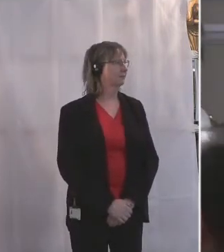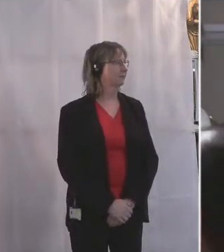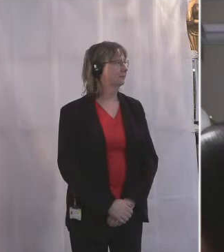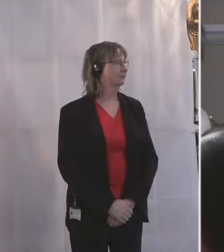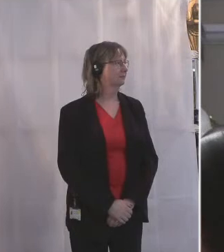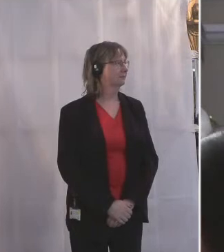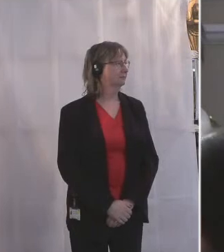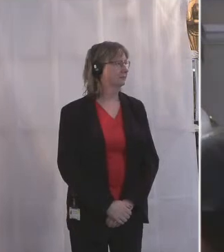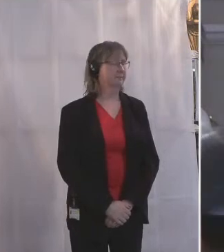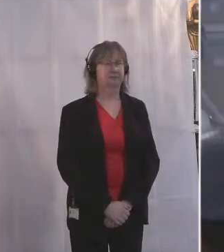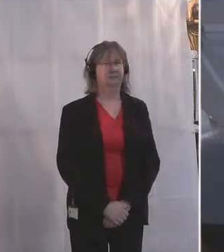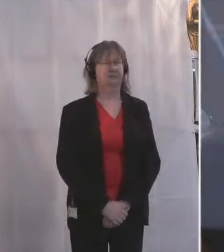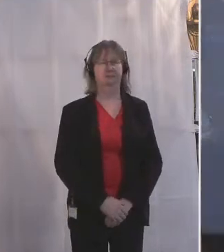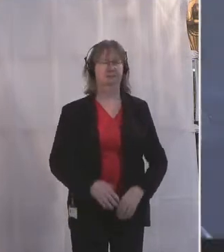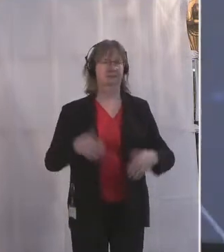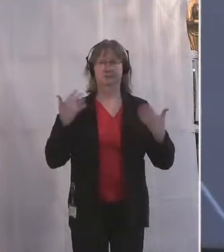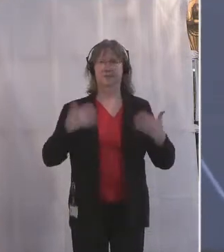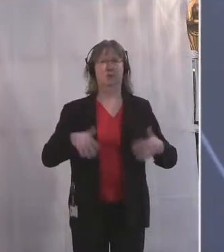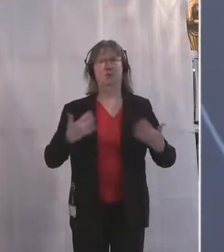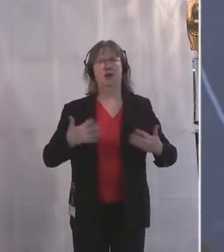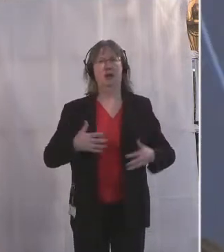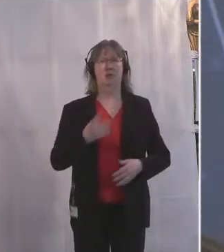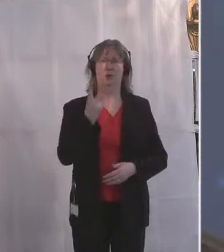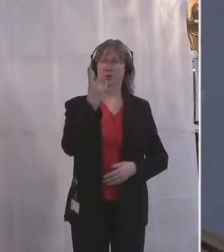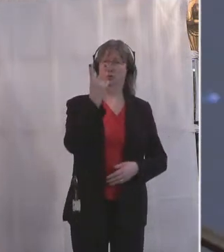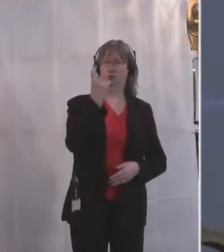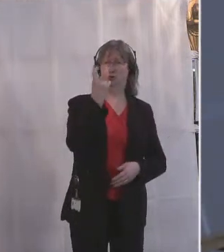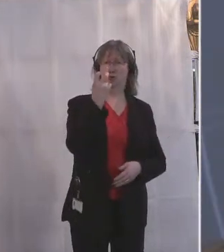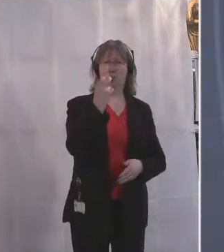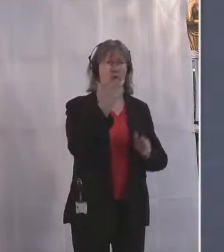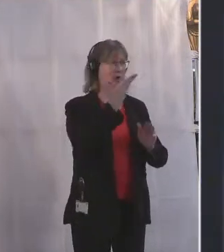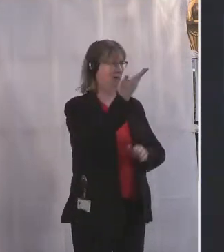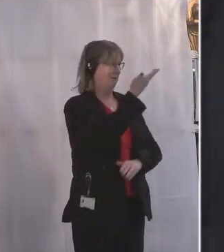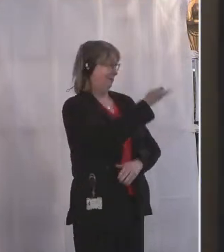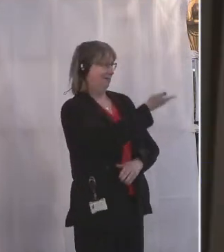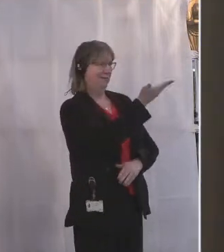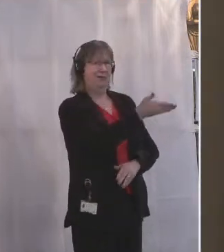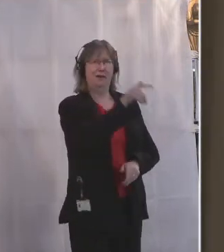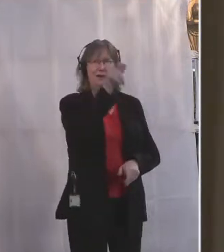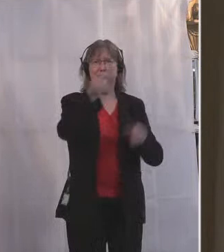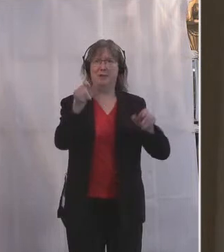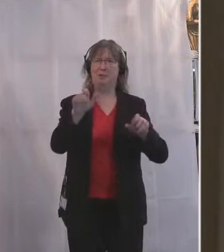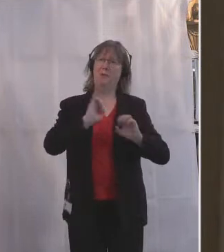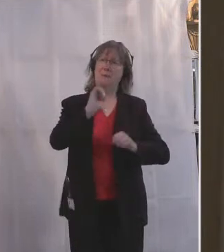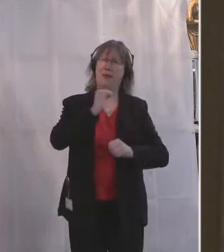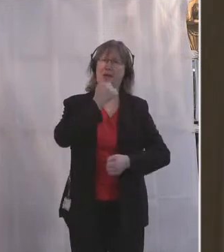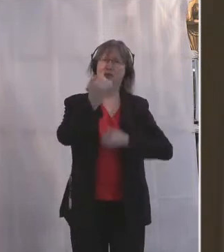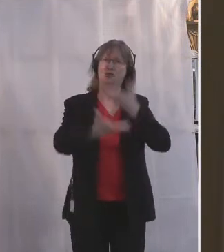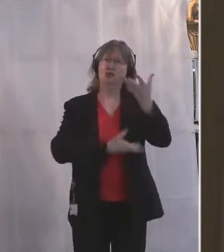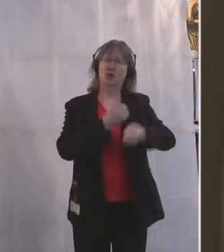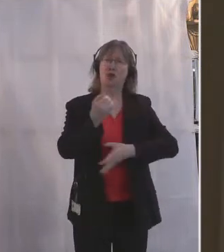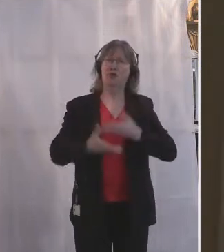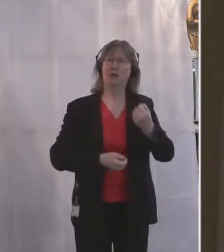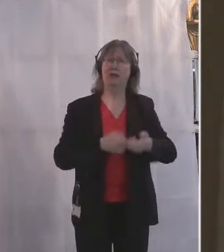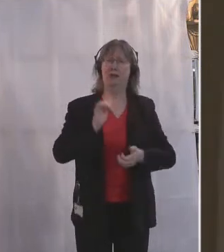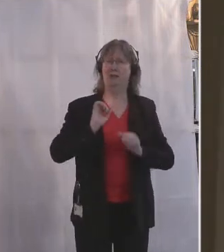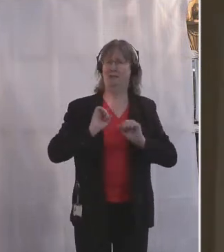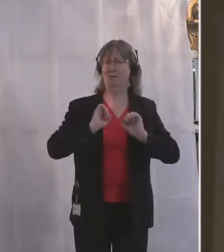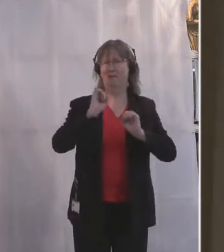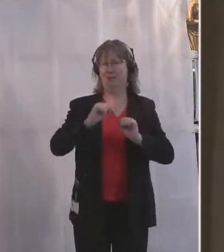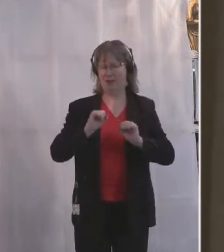Just brilliant. Another, two examples of award winners sharing their stories, their journeys, and their